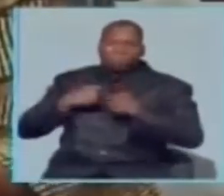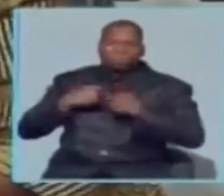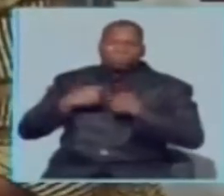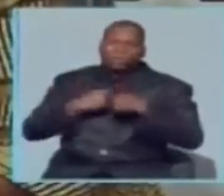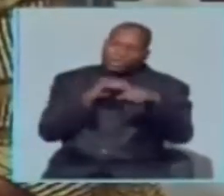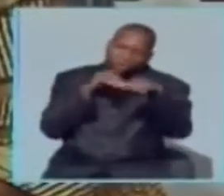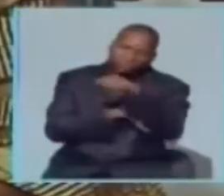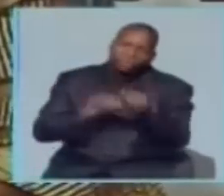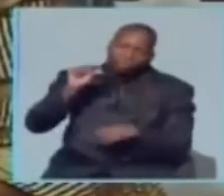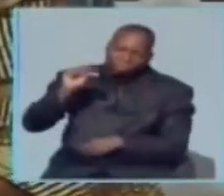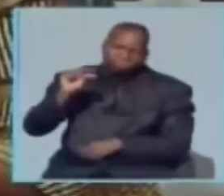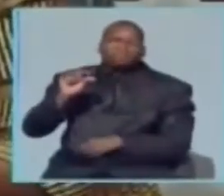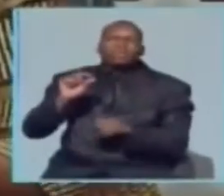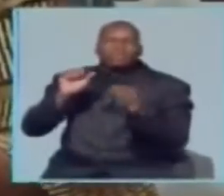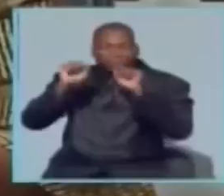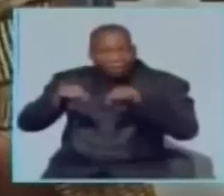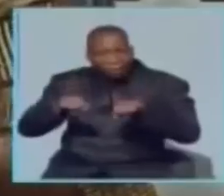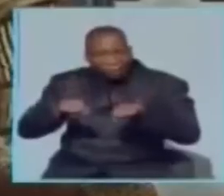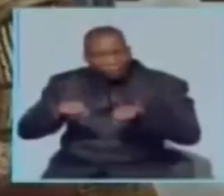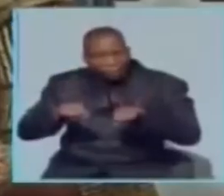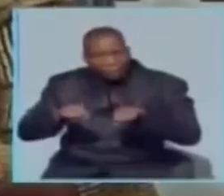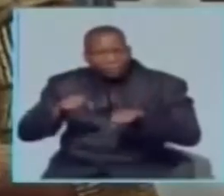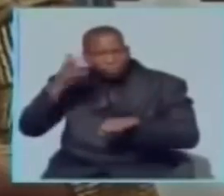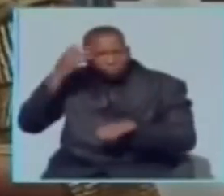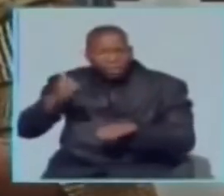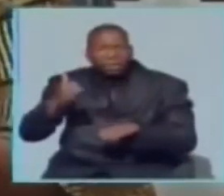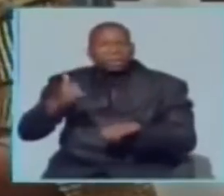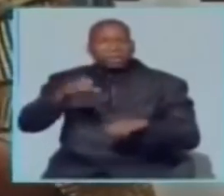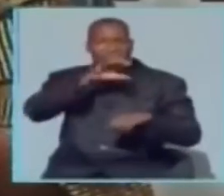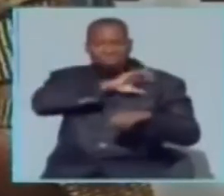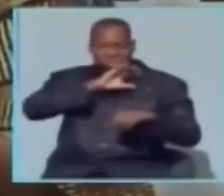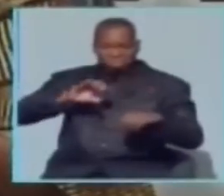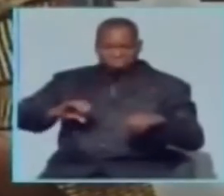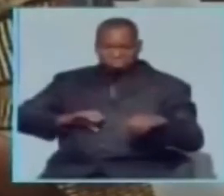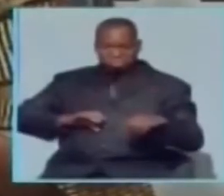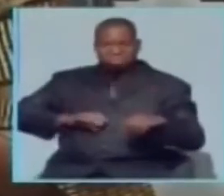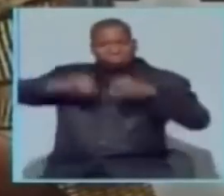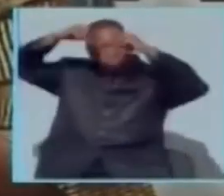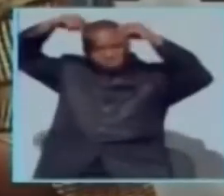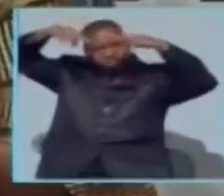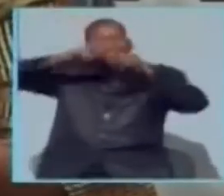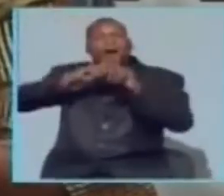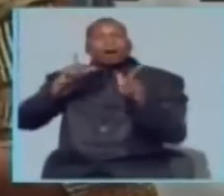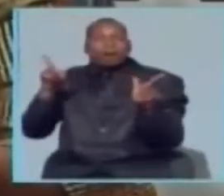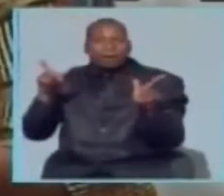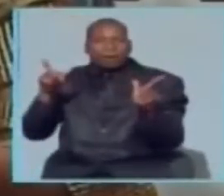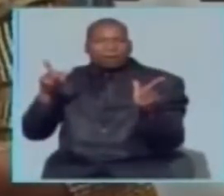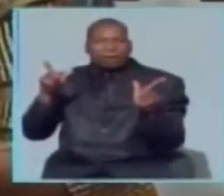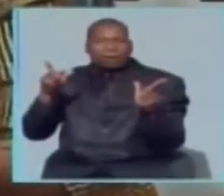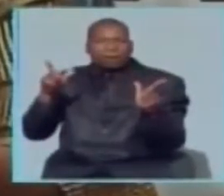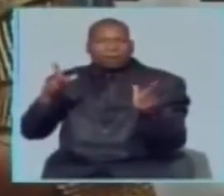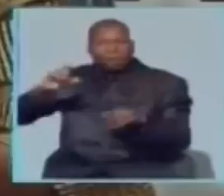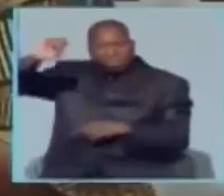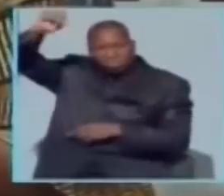They're off-grid, because usually those big power plants, they provide the solar big